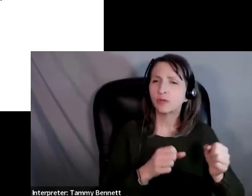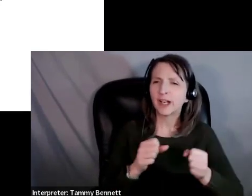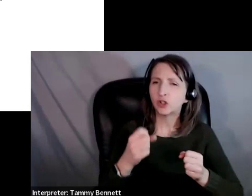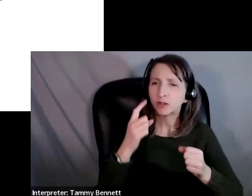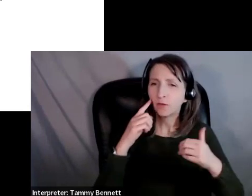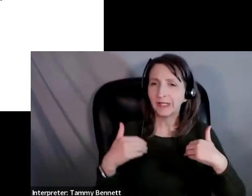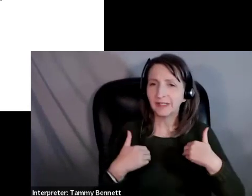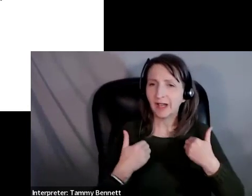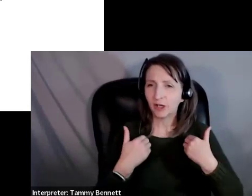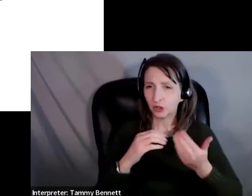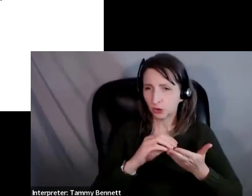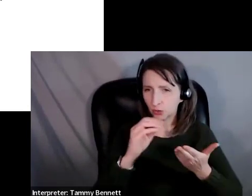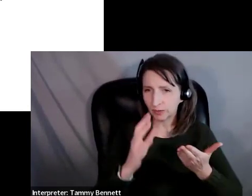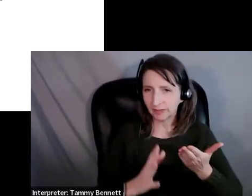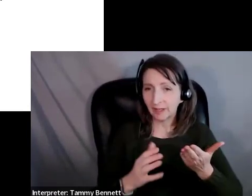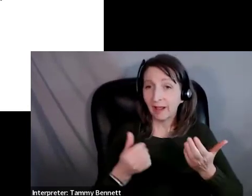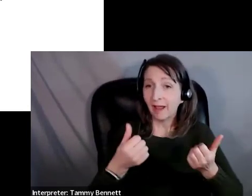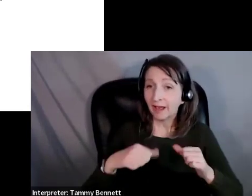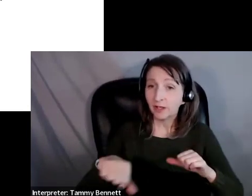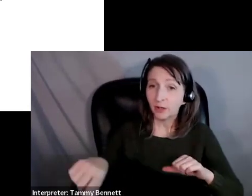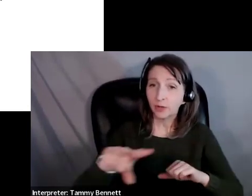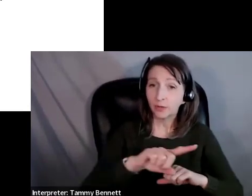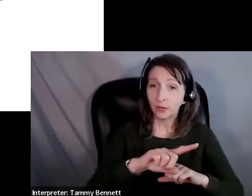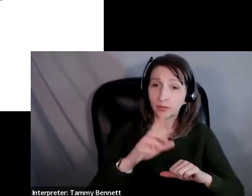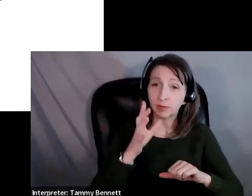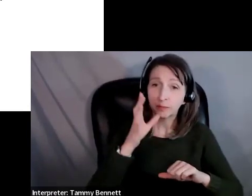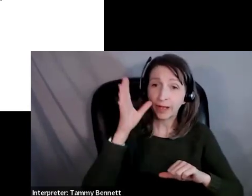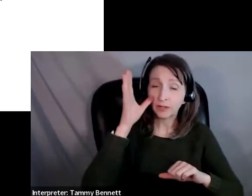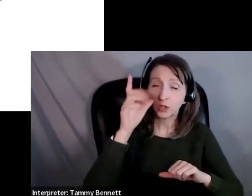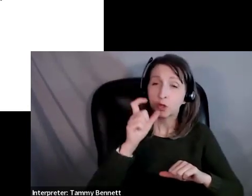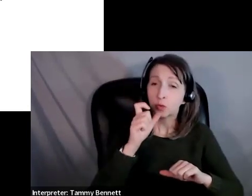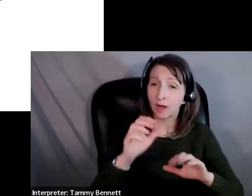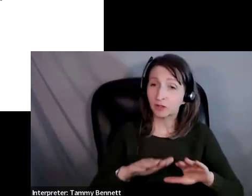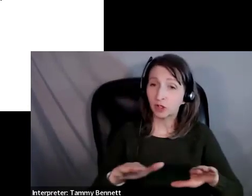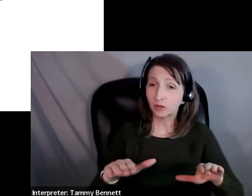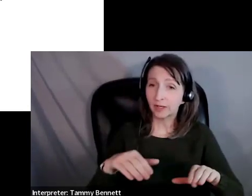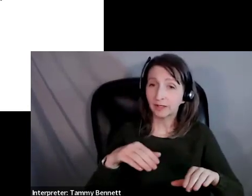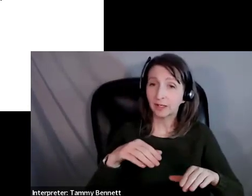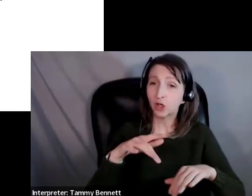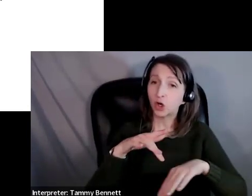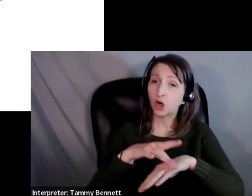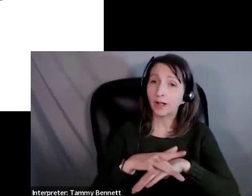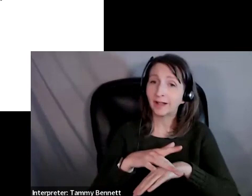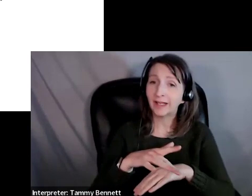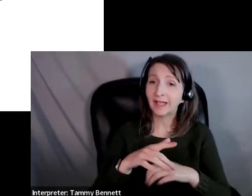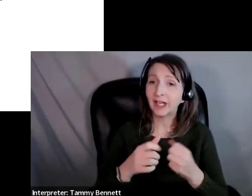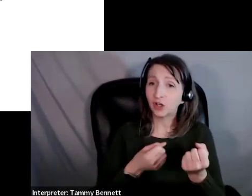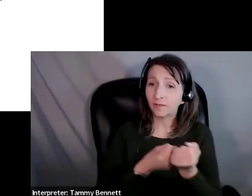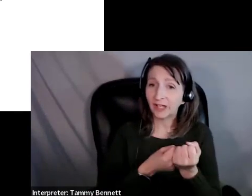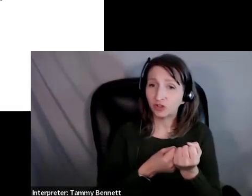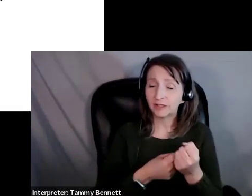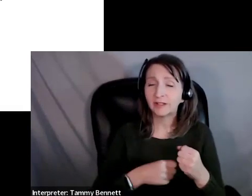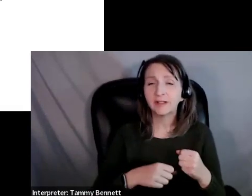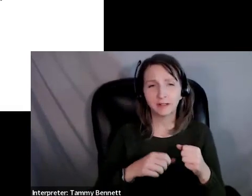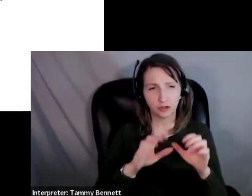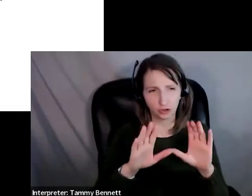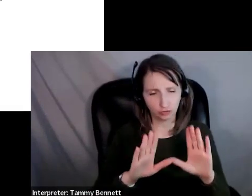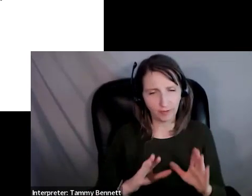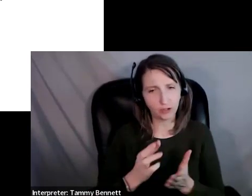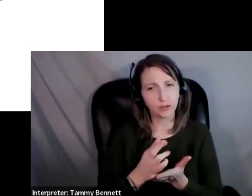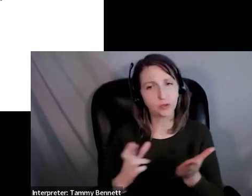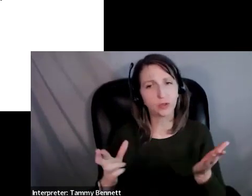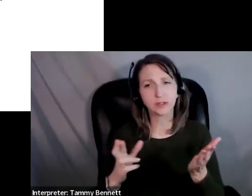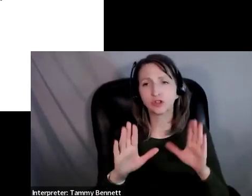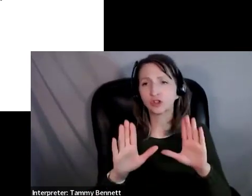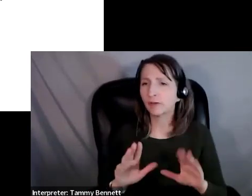who parents who have students who are in early intervention, these are really great resources and tips. Or even if your child is not in early intervention programs,